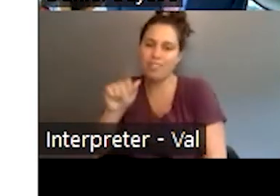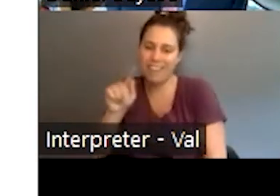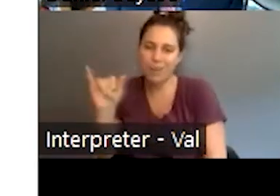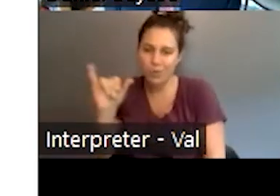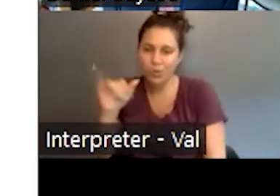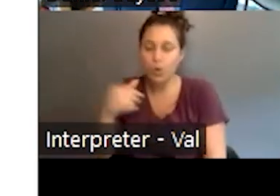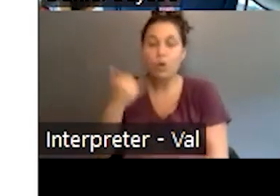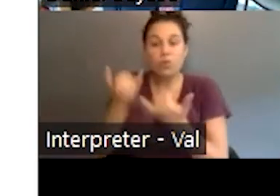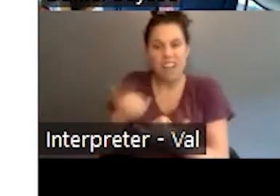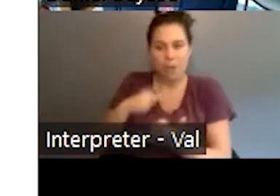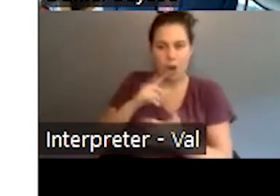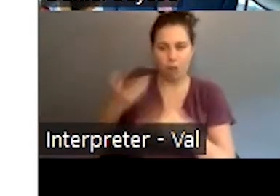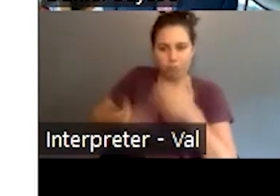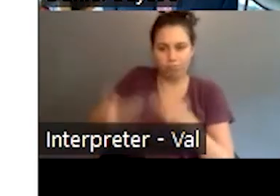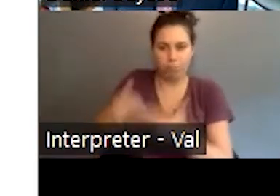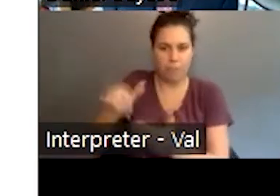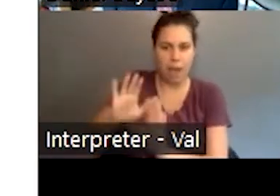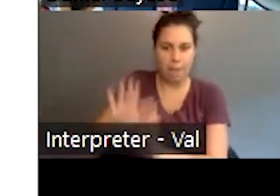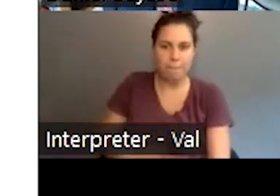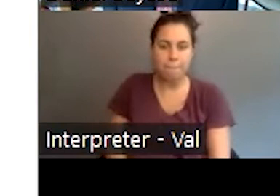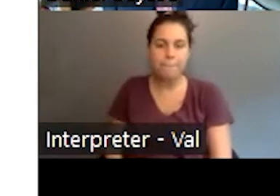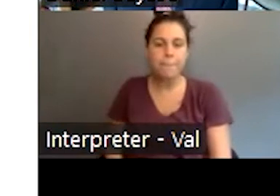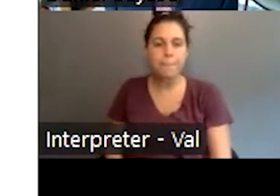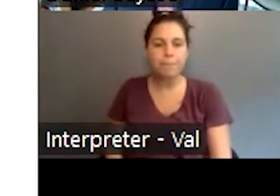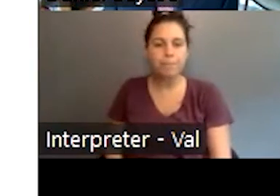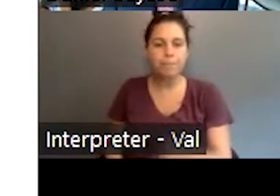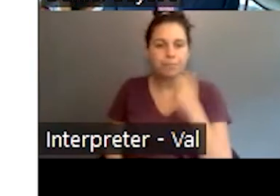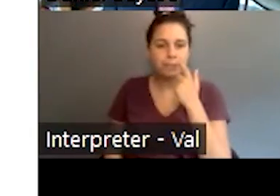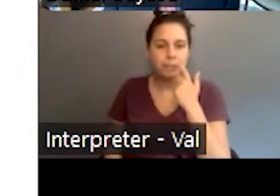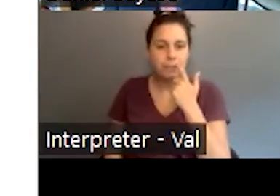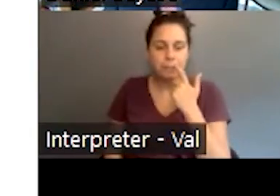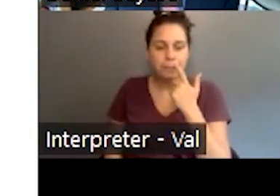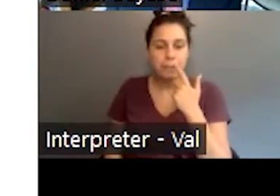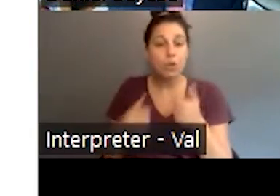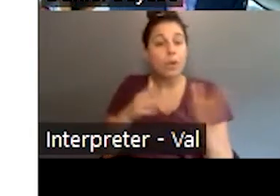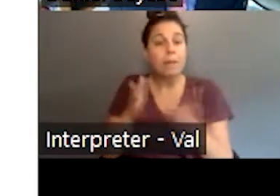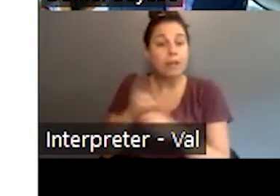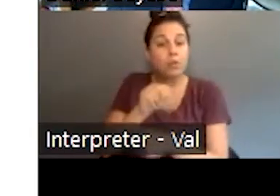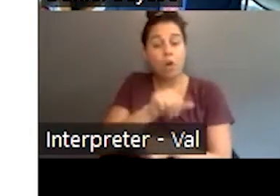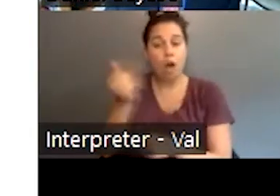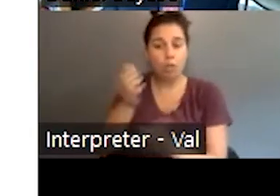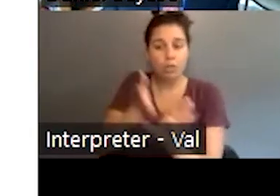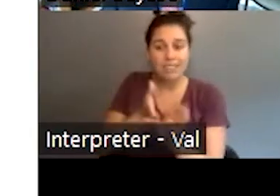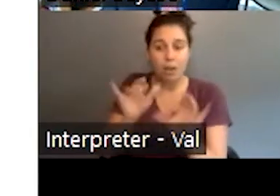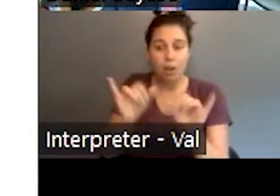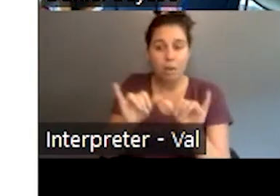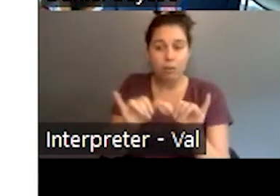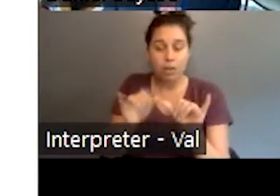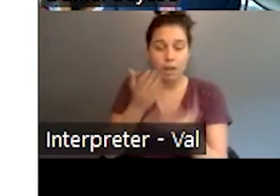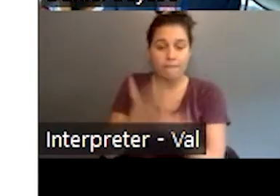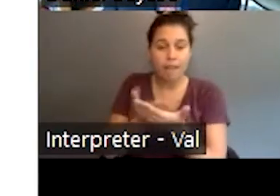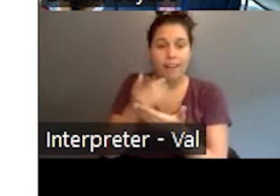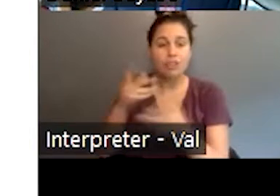currently kind of in process. We also plan to use another type of psychometric validation called item